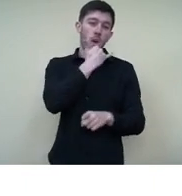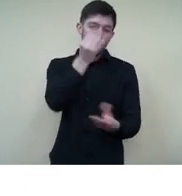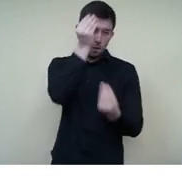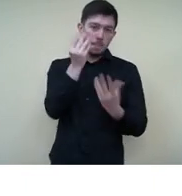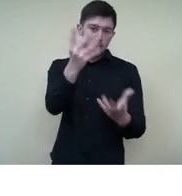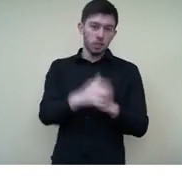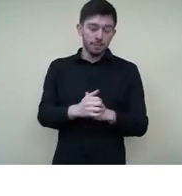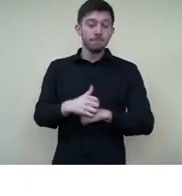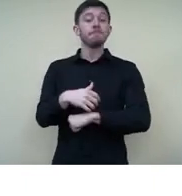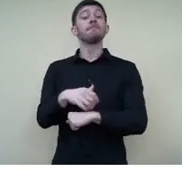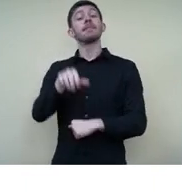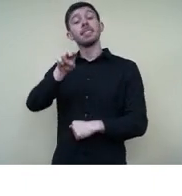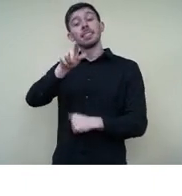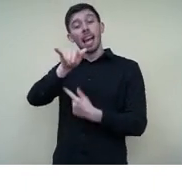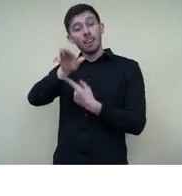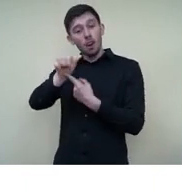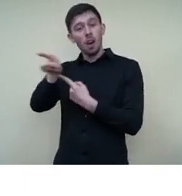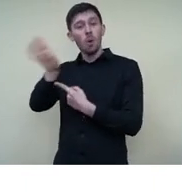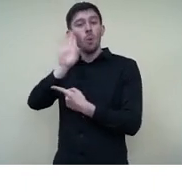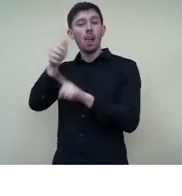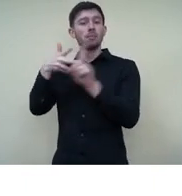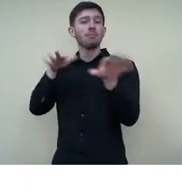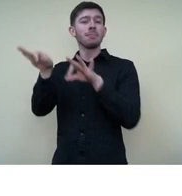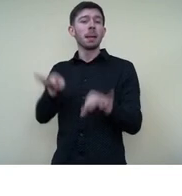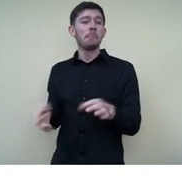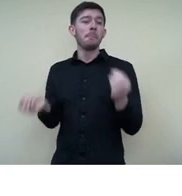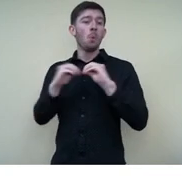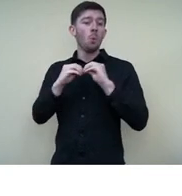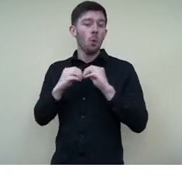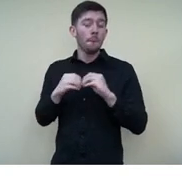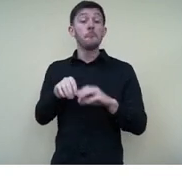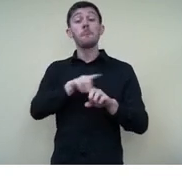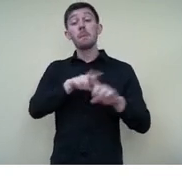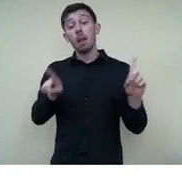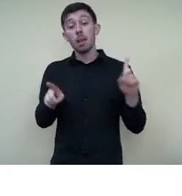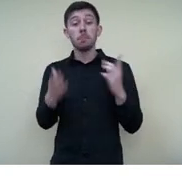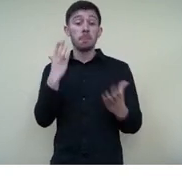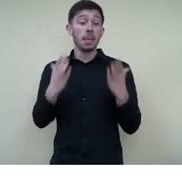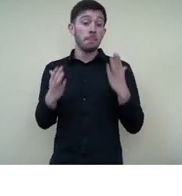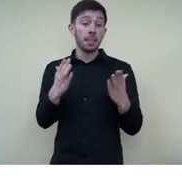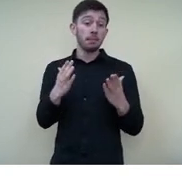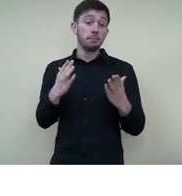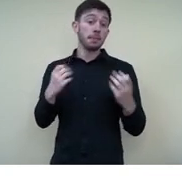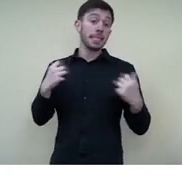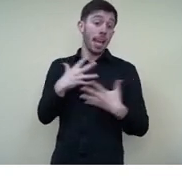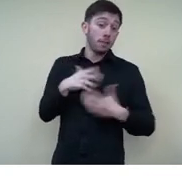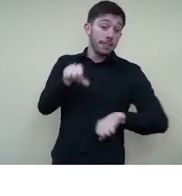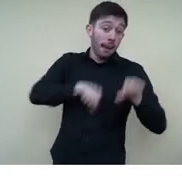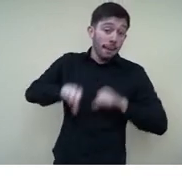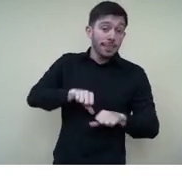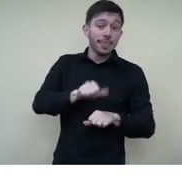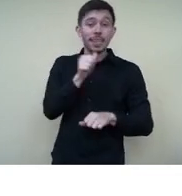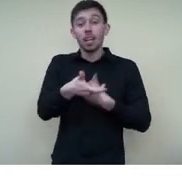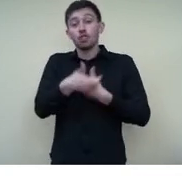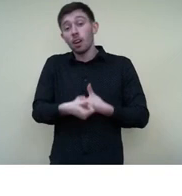hesitant for many reasons, and Naira will get more into that in her section. But whether it is maybe being scared of the science, maybe not trusting the